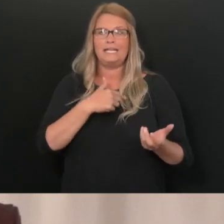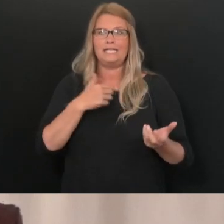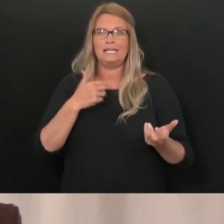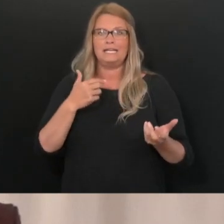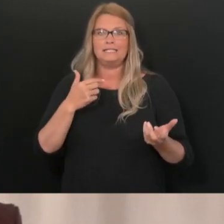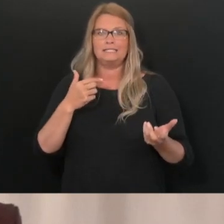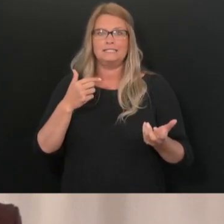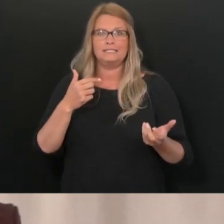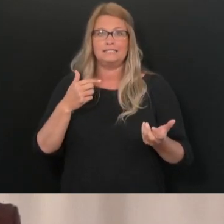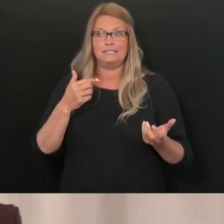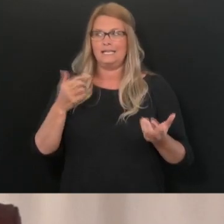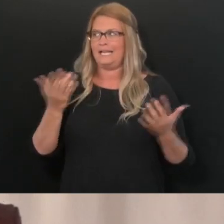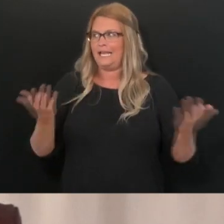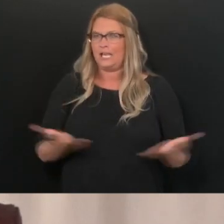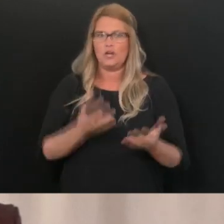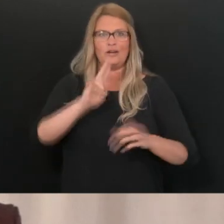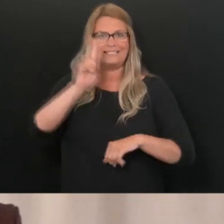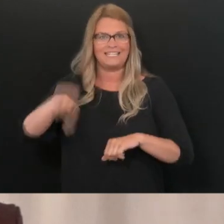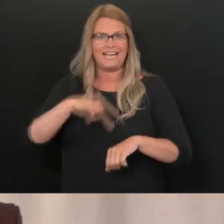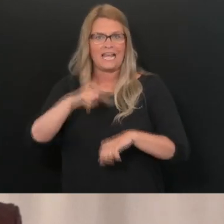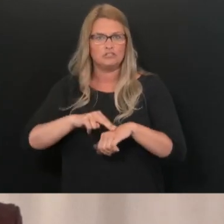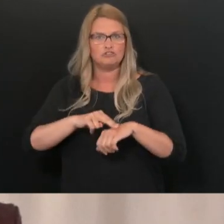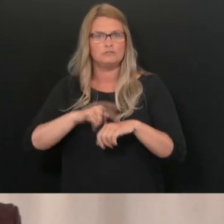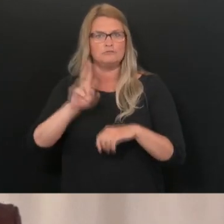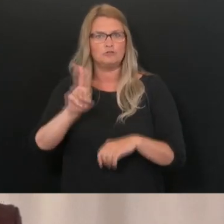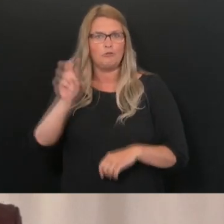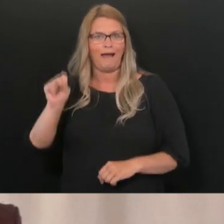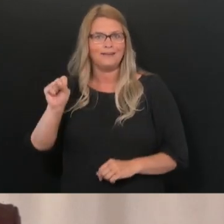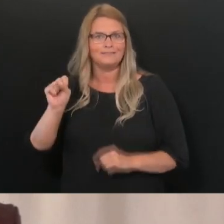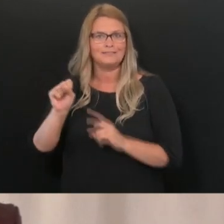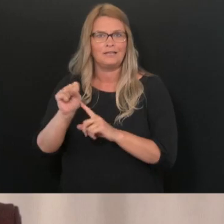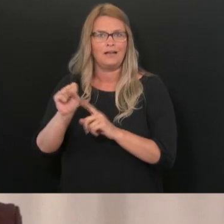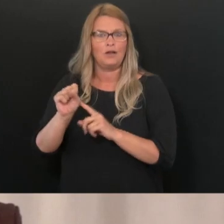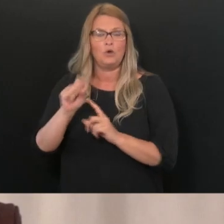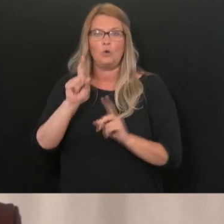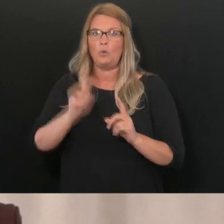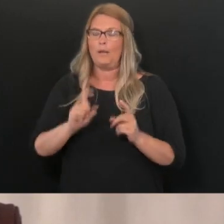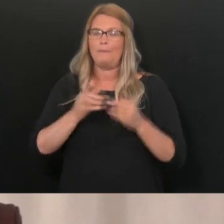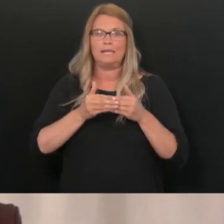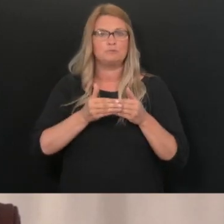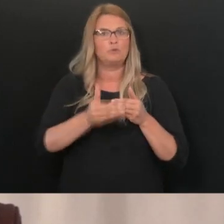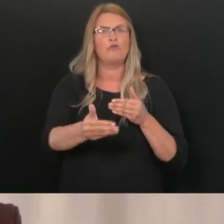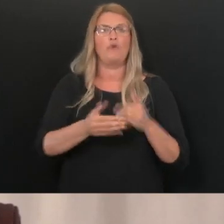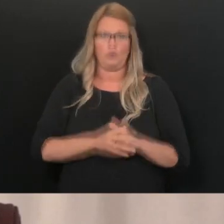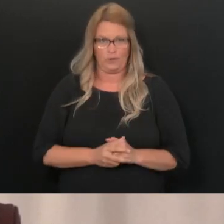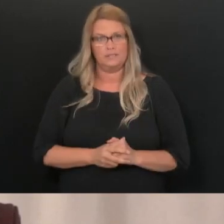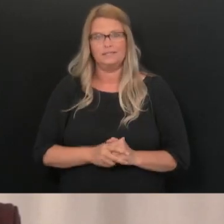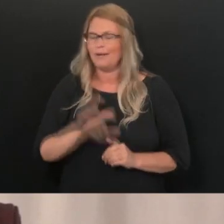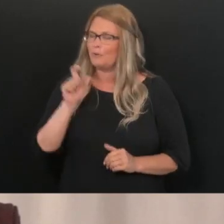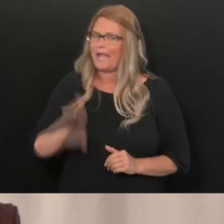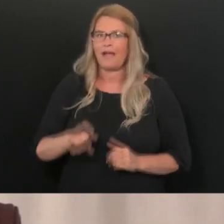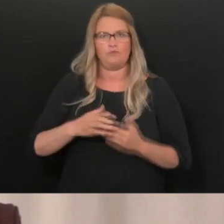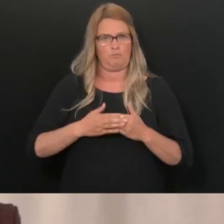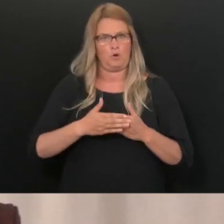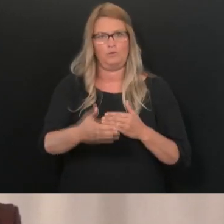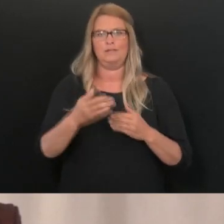and we as a nation, we have to go forward. We have to